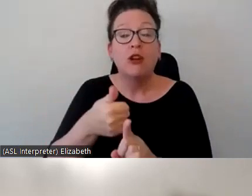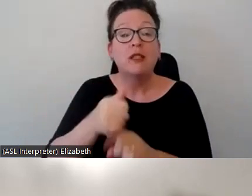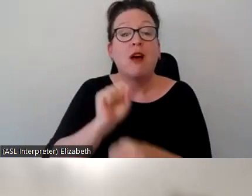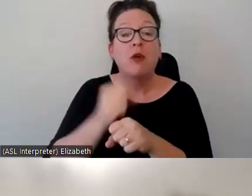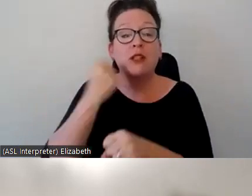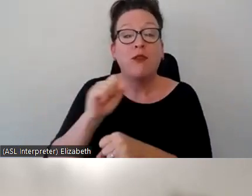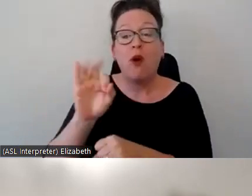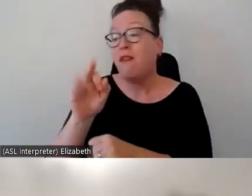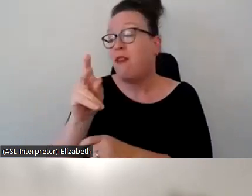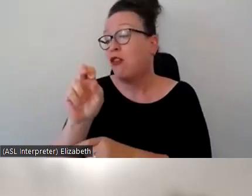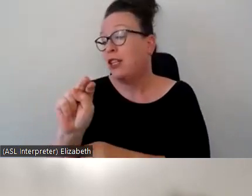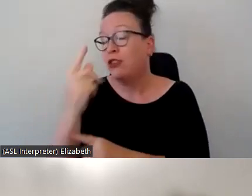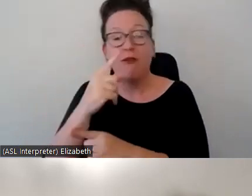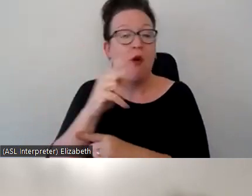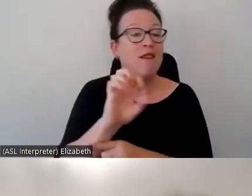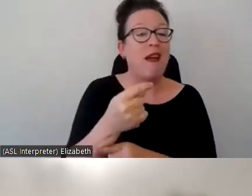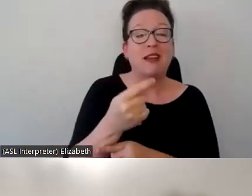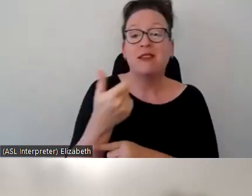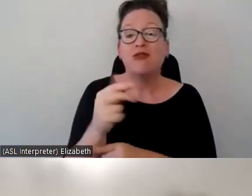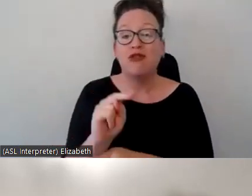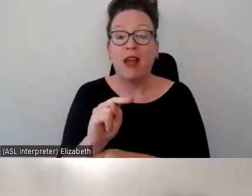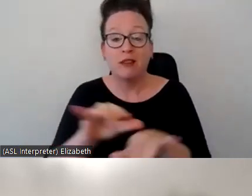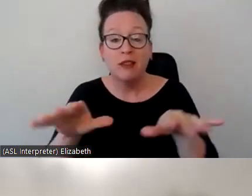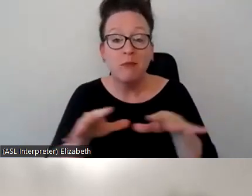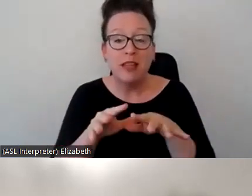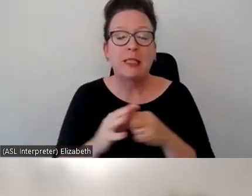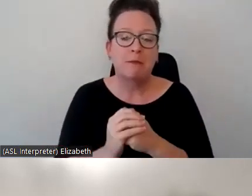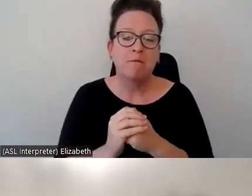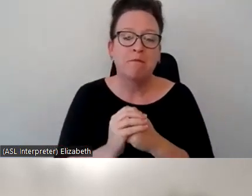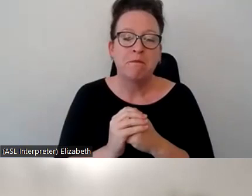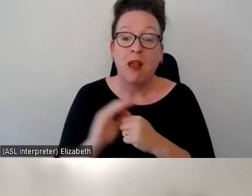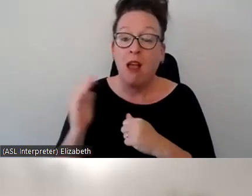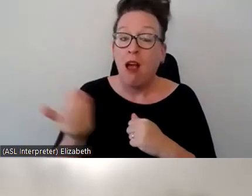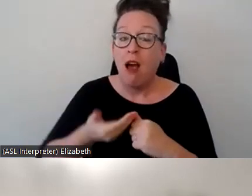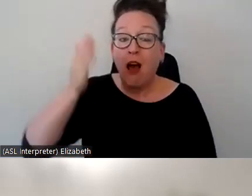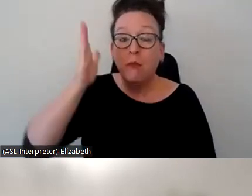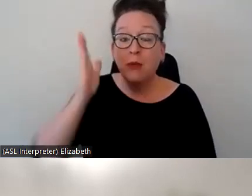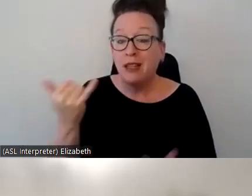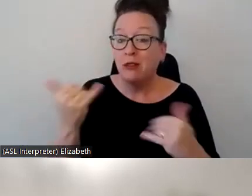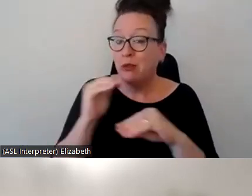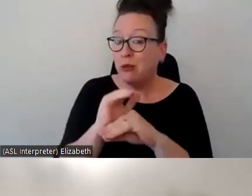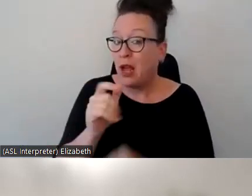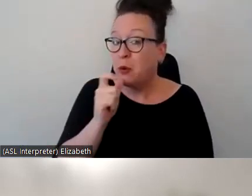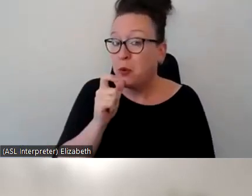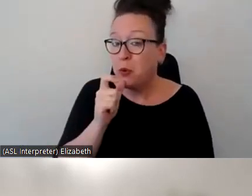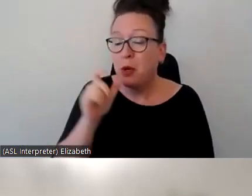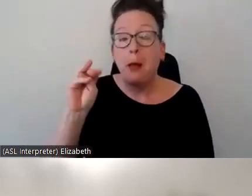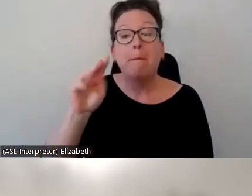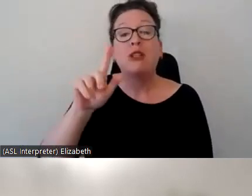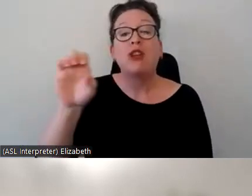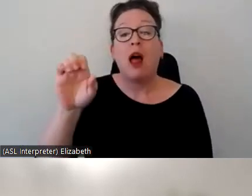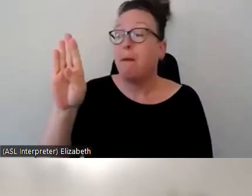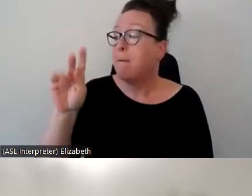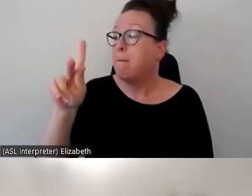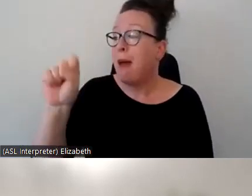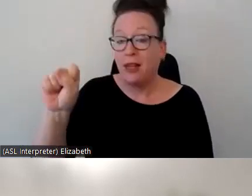for NextGen, sort of in this space where we build each other. Our presenters today are Michelle Banks, who is